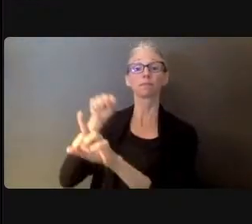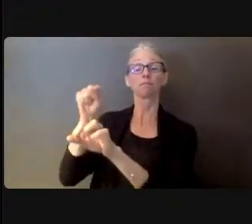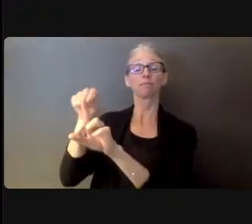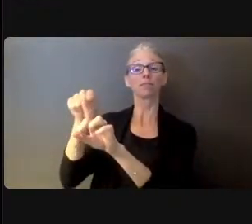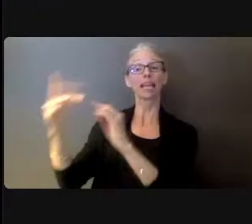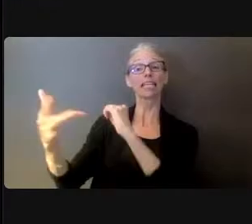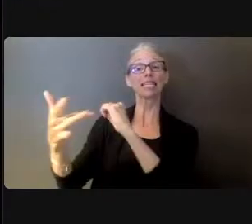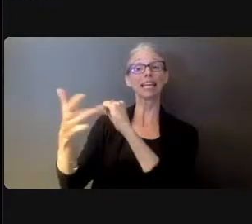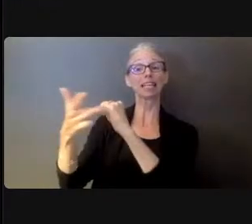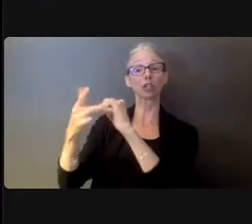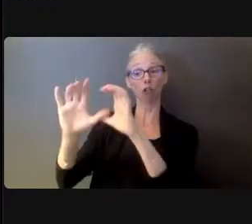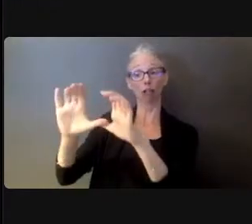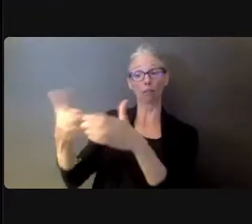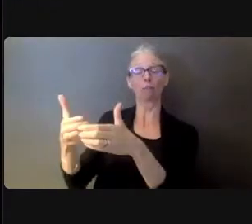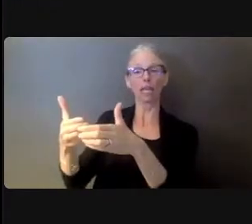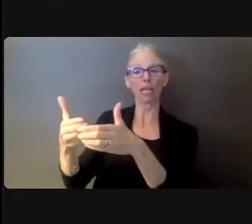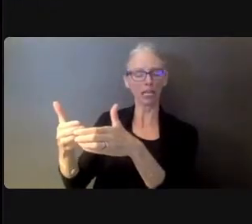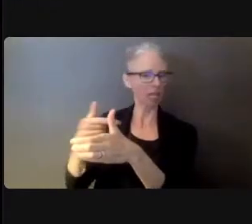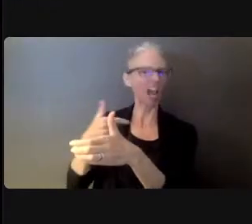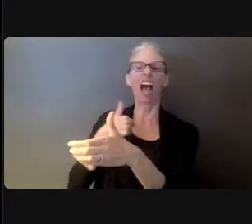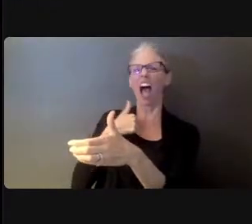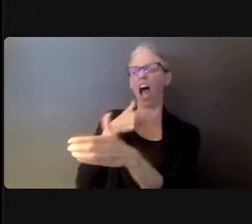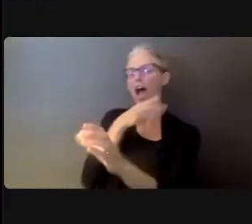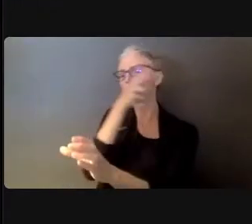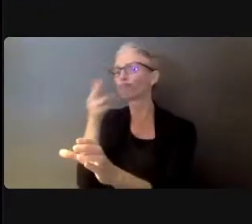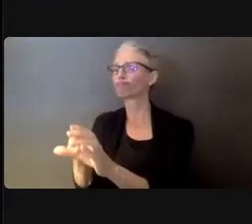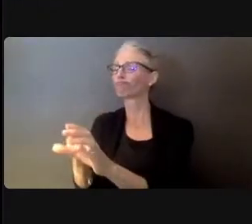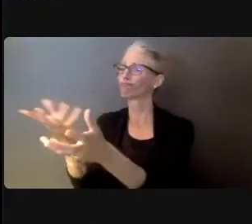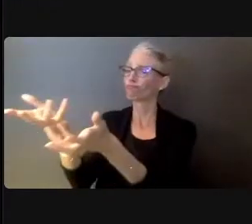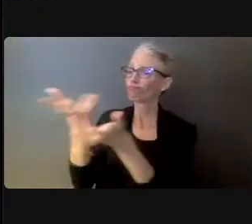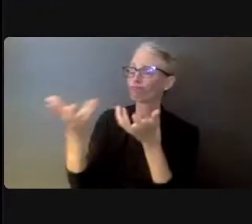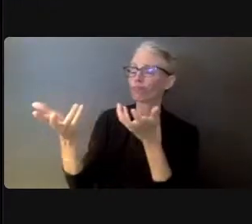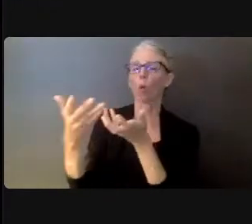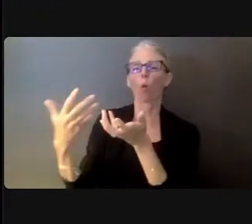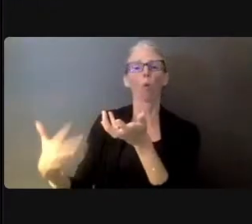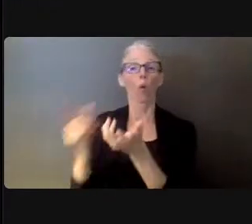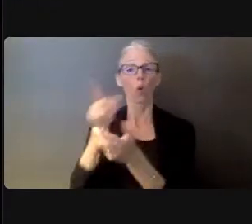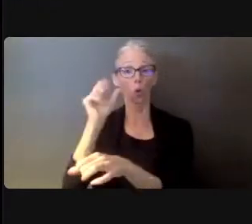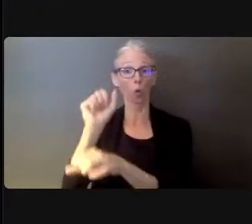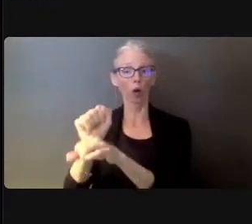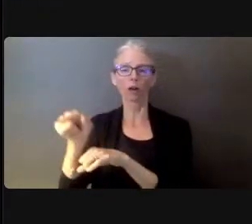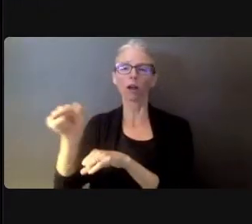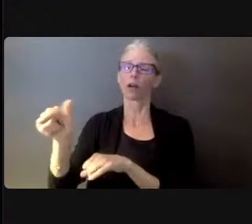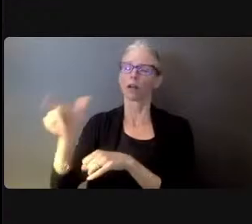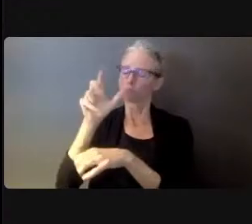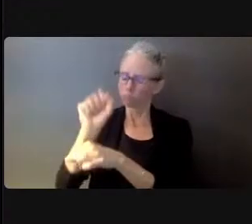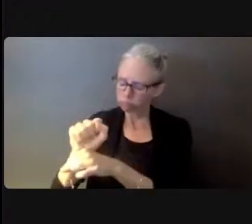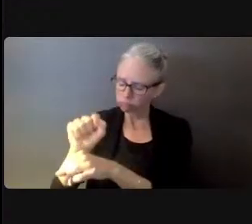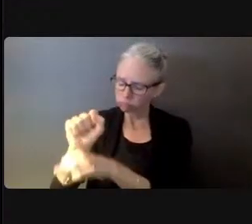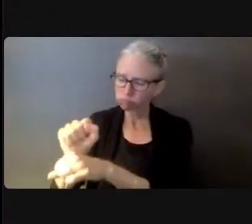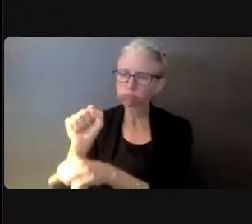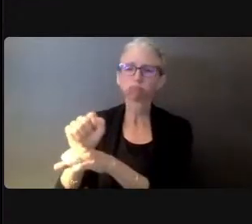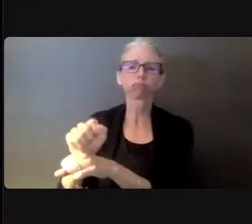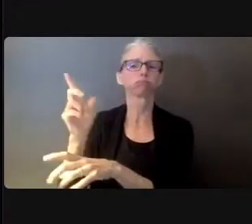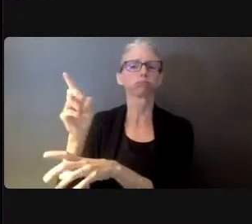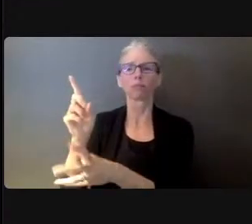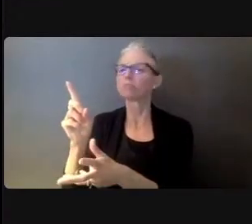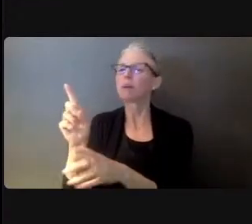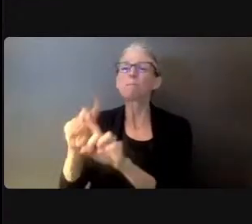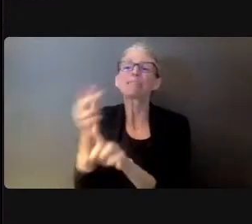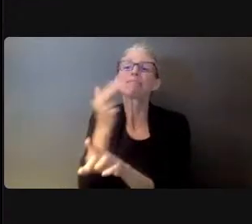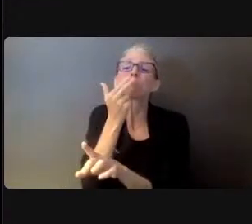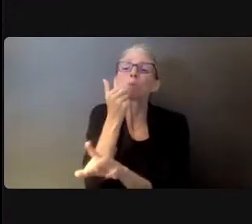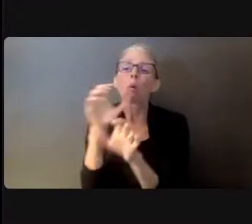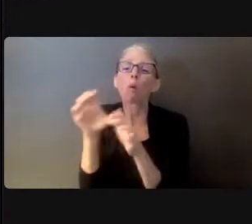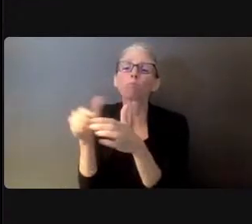committee, and I can say that people on it are fantastic. They're incredibly dedicated, incredibly hardworking, but they are a small group, maybe 10 or 12